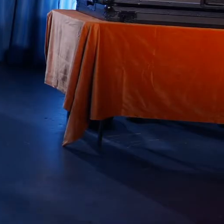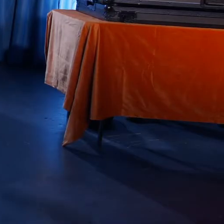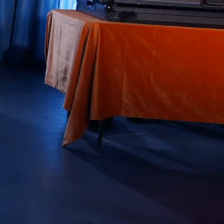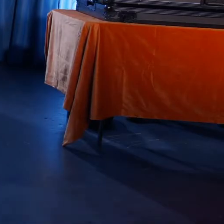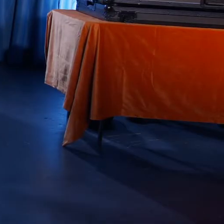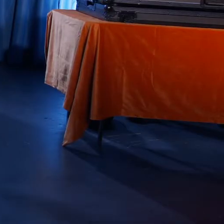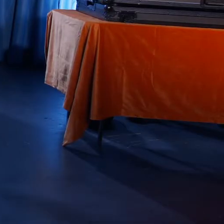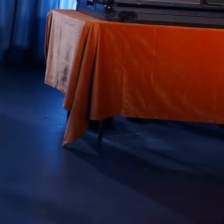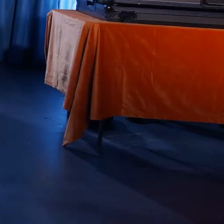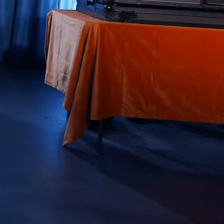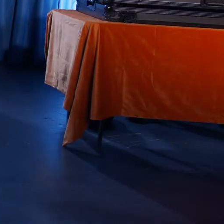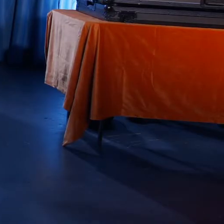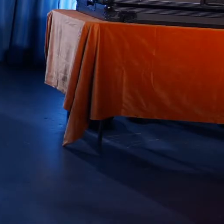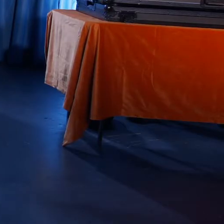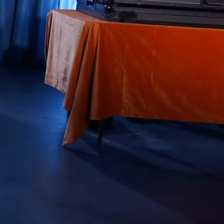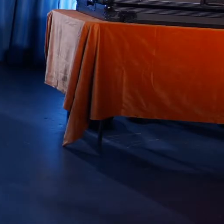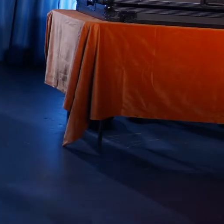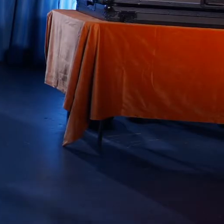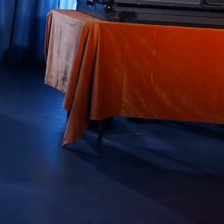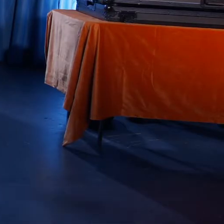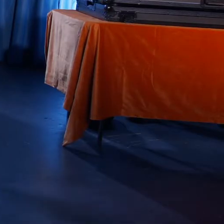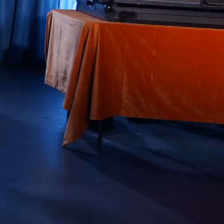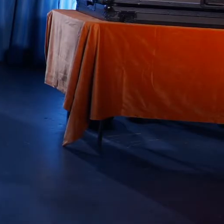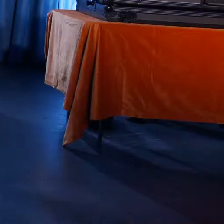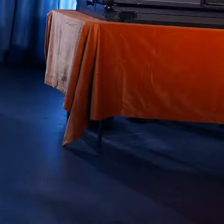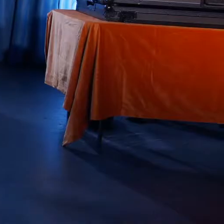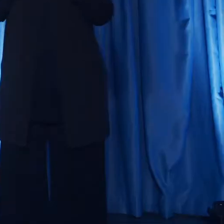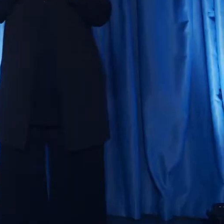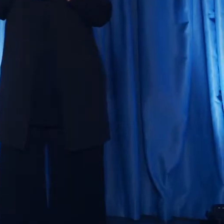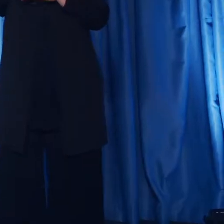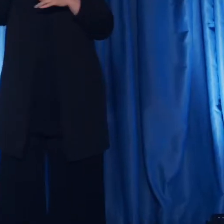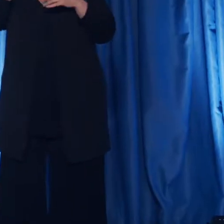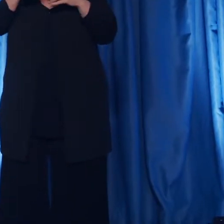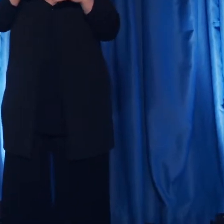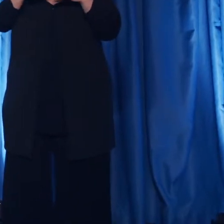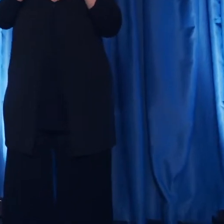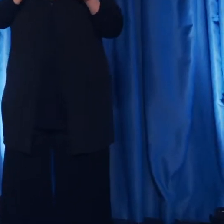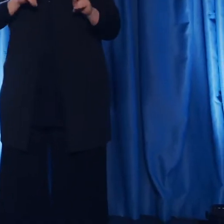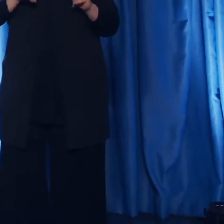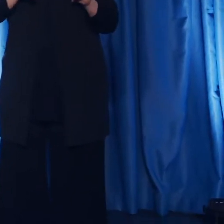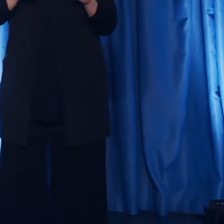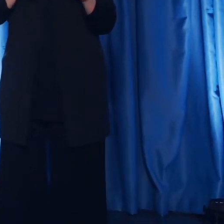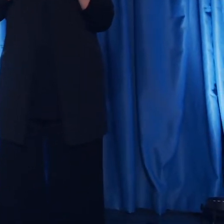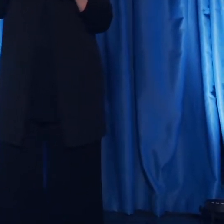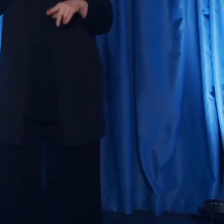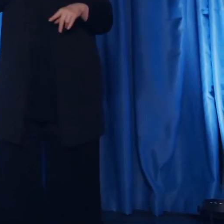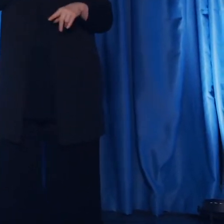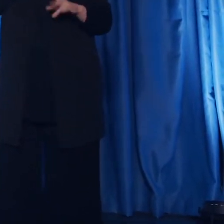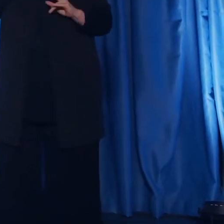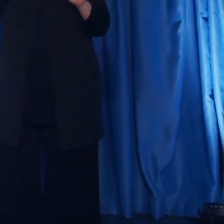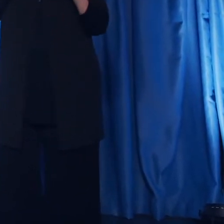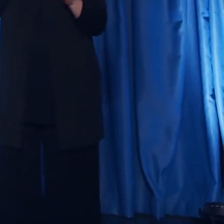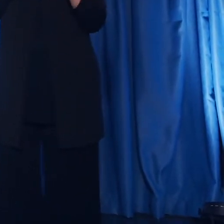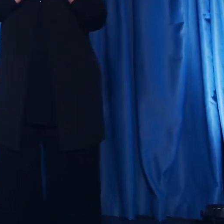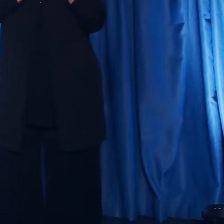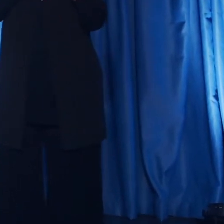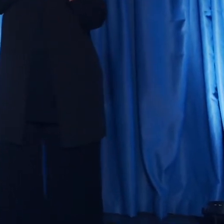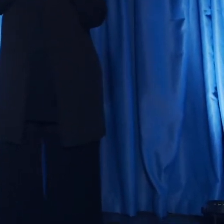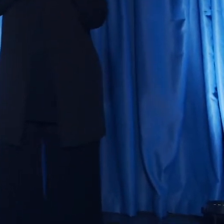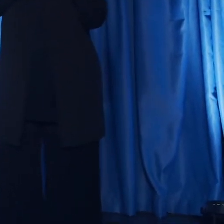and anyone in the community was welcome to submit a nomination. Eligible nominees are recognized in four